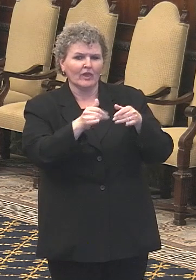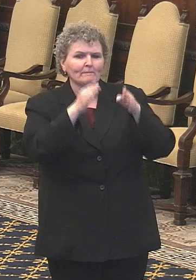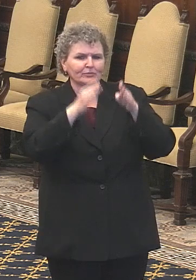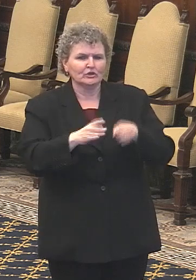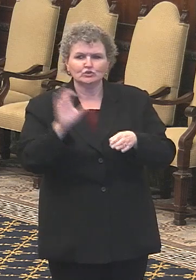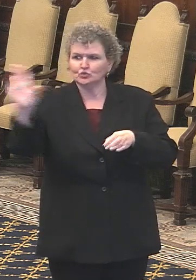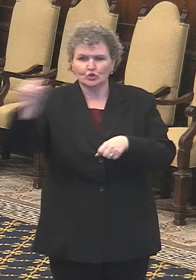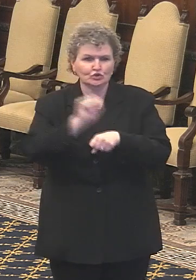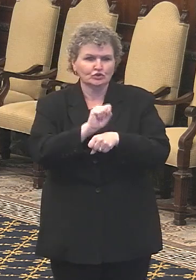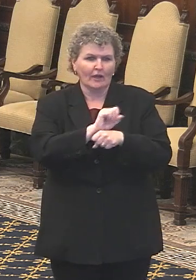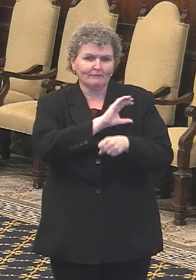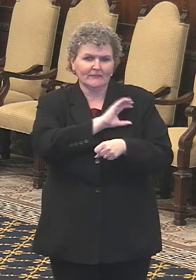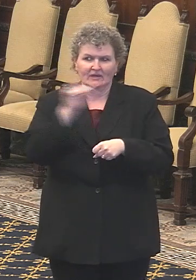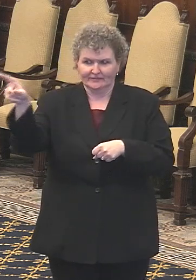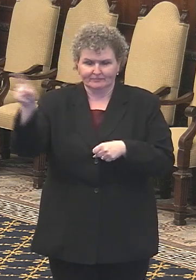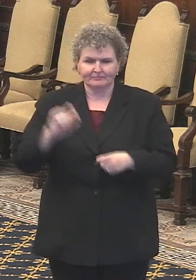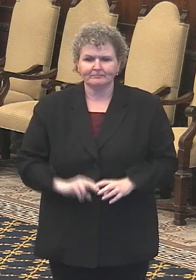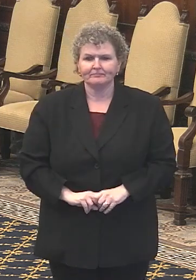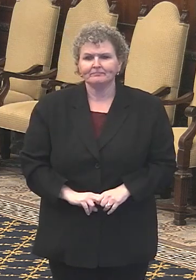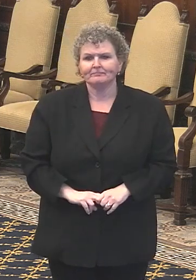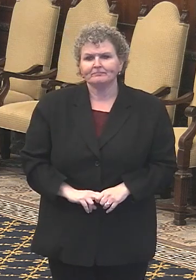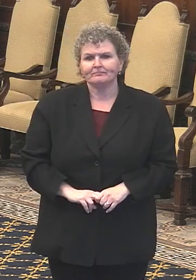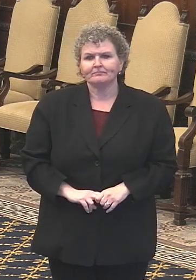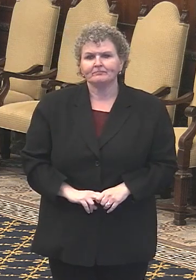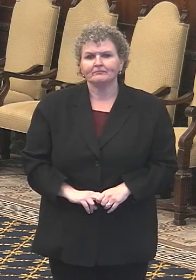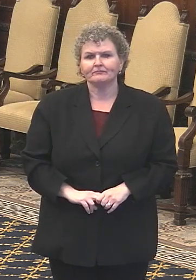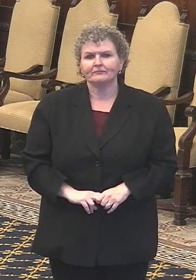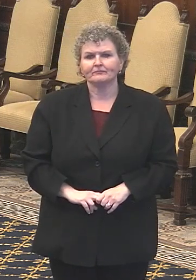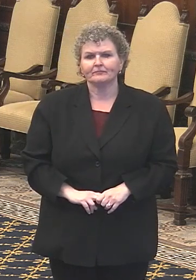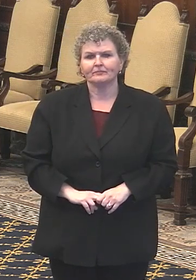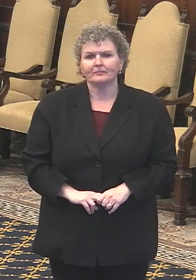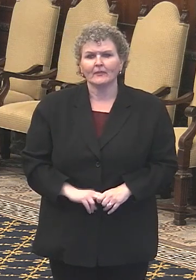Thank you, Jeff. And next up, Layla Jones, Billy Penn.